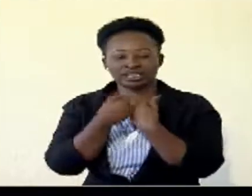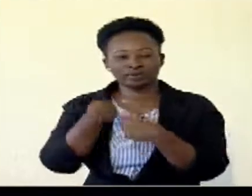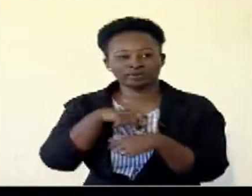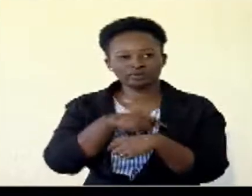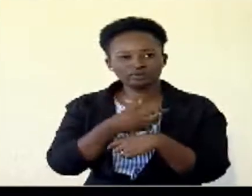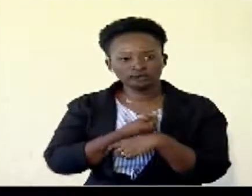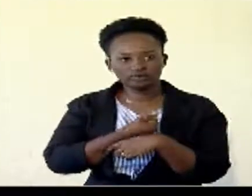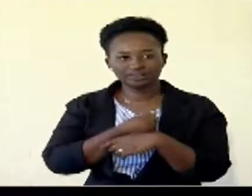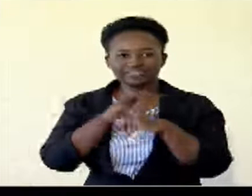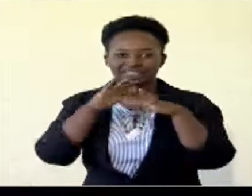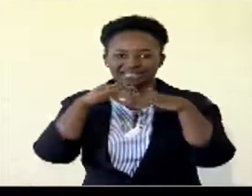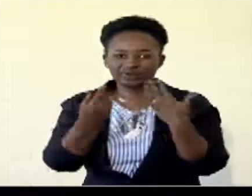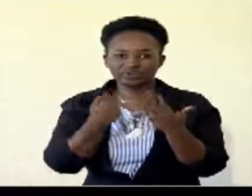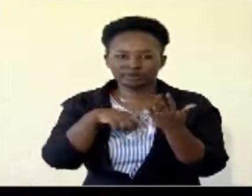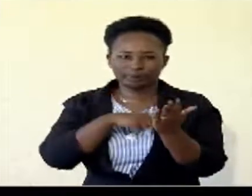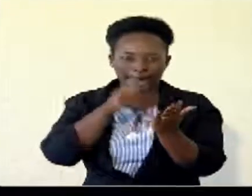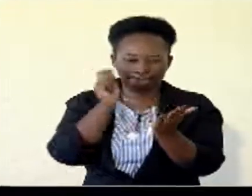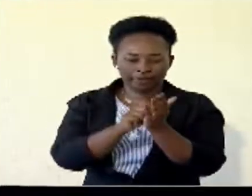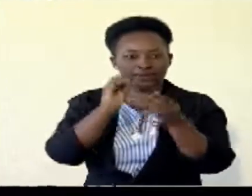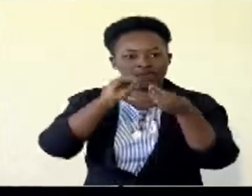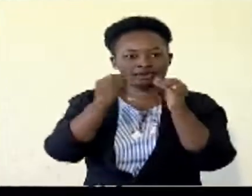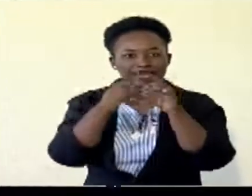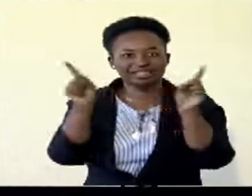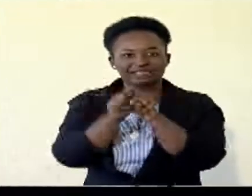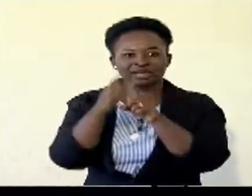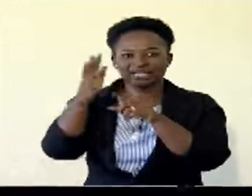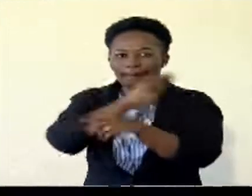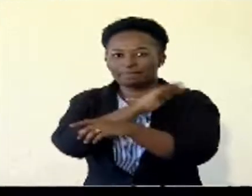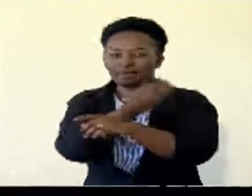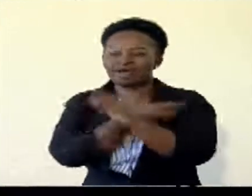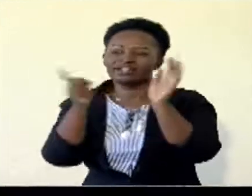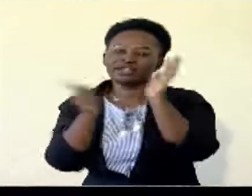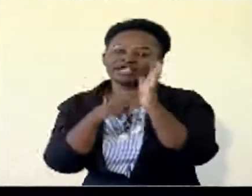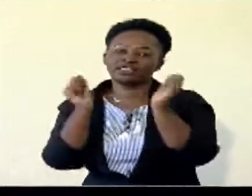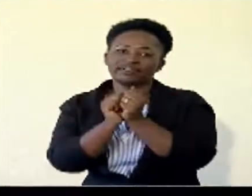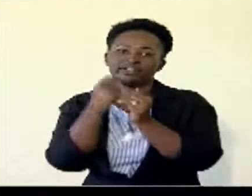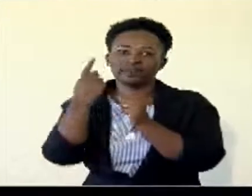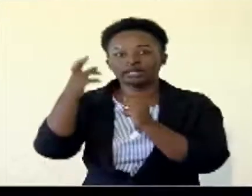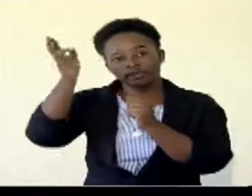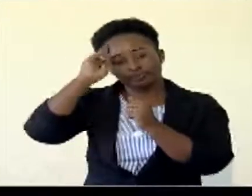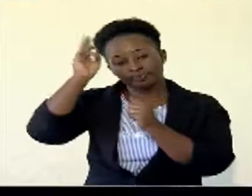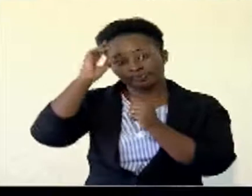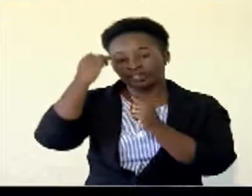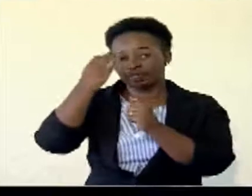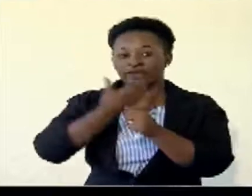is, how do we press figures like this? But you should also remember, if I